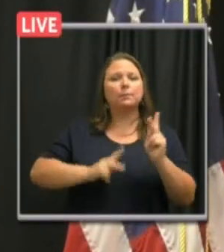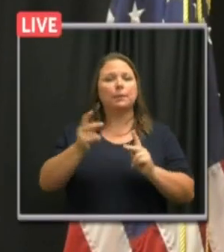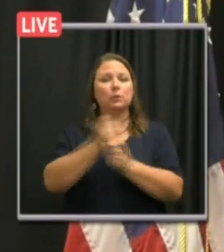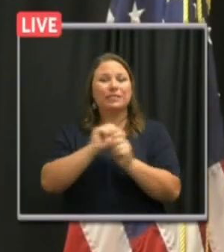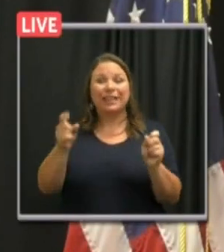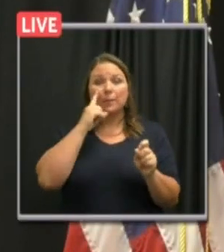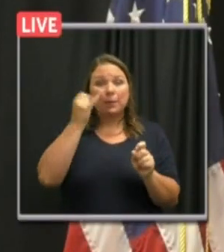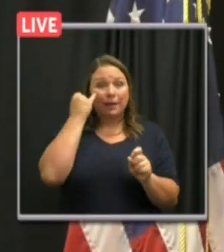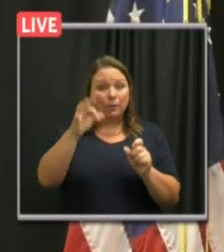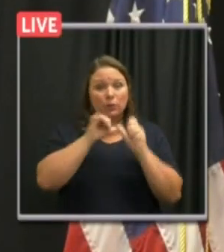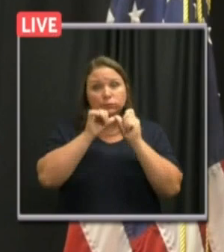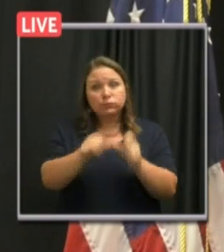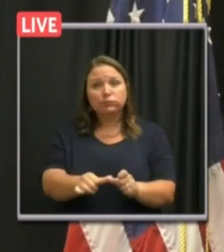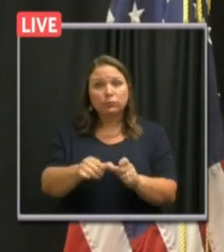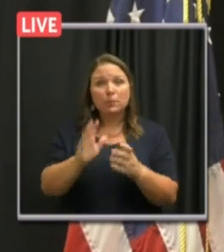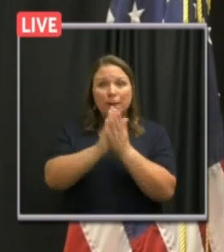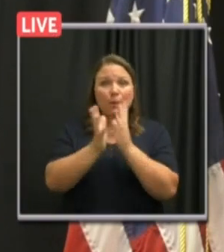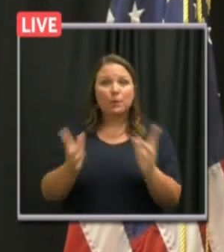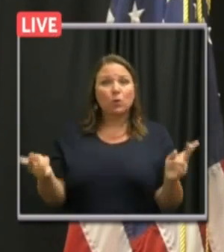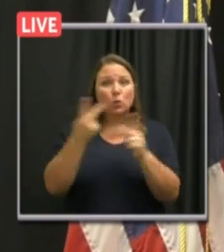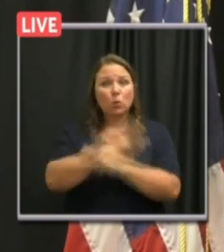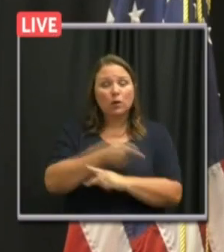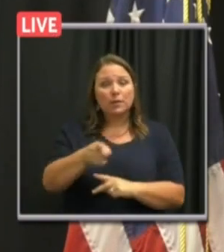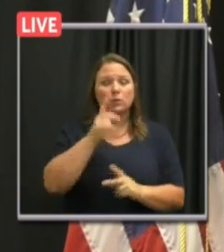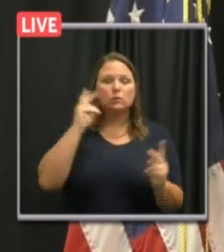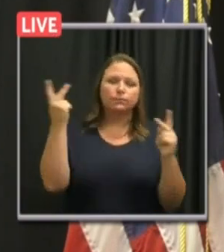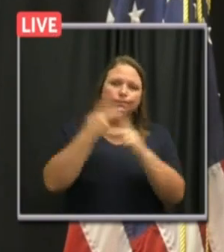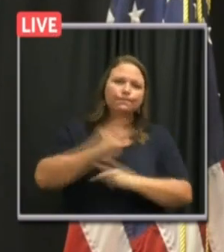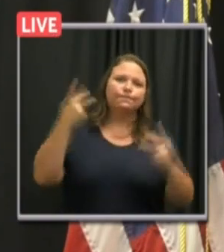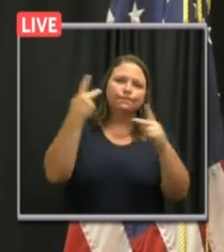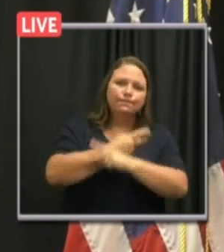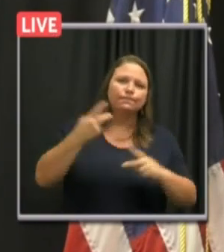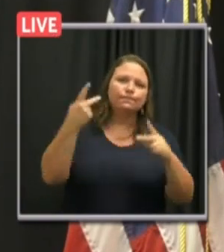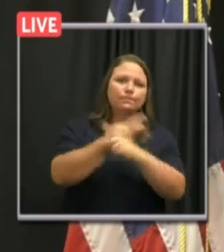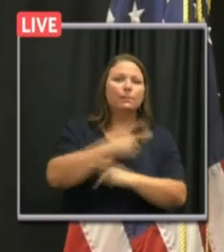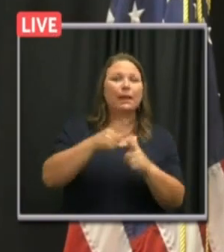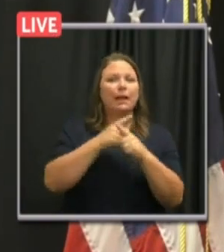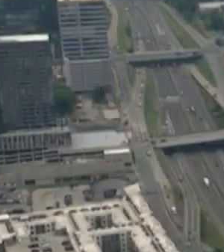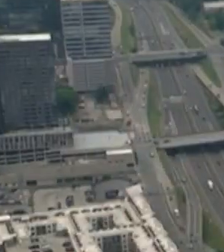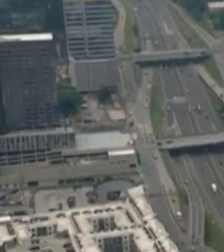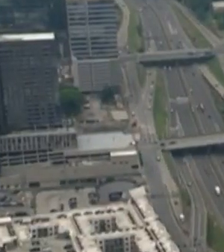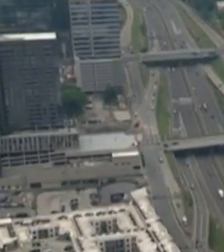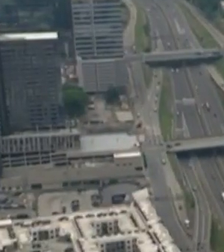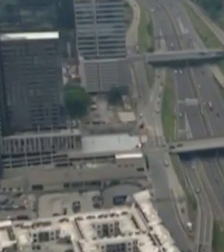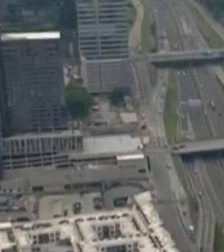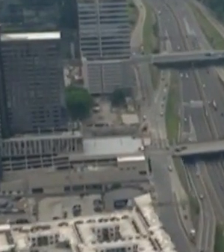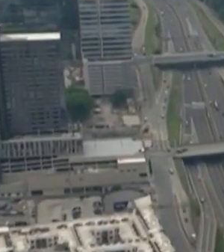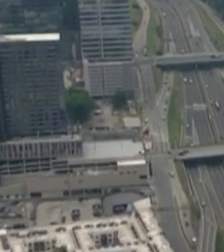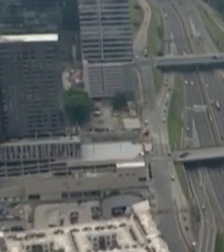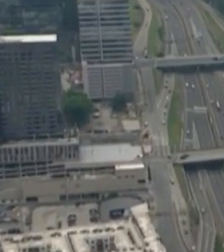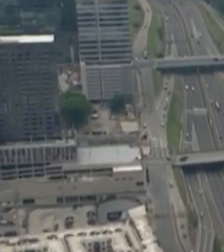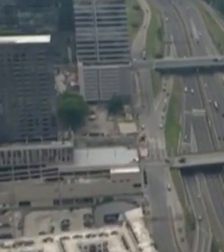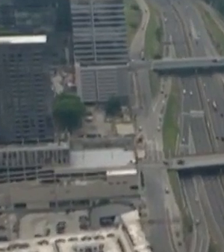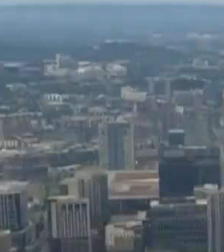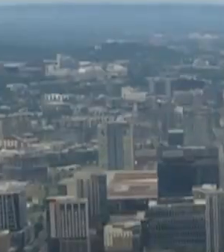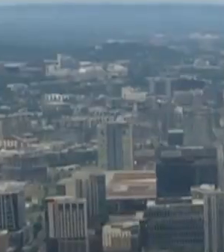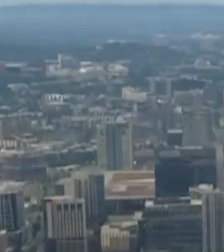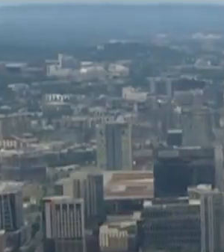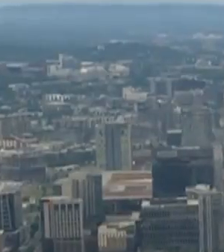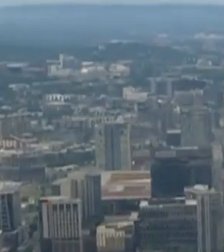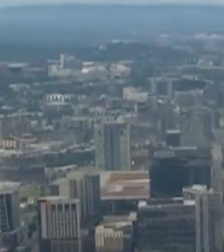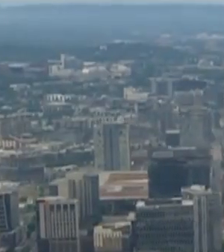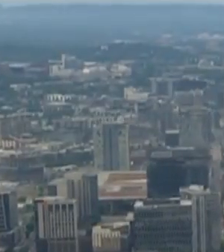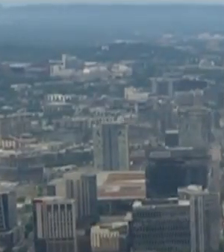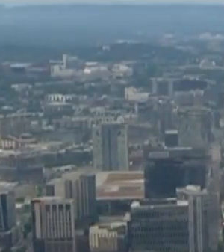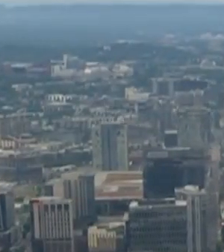you, if we continue down this path, this will get worse and we will lose this battle. When it comes to the roadmap for reopening, you might call